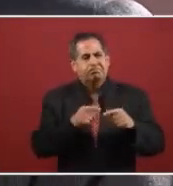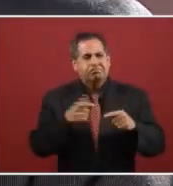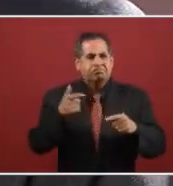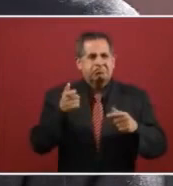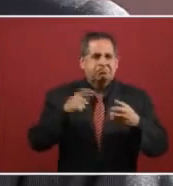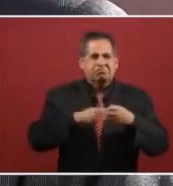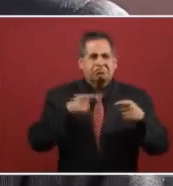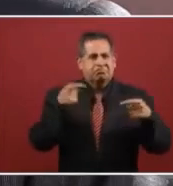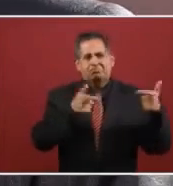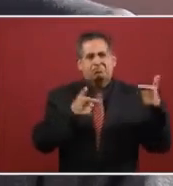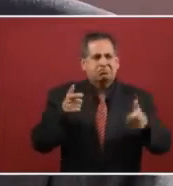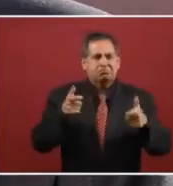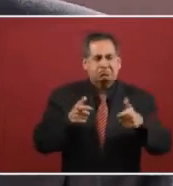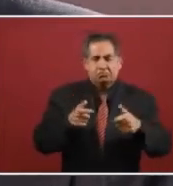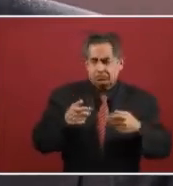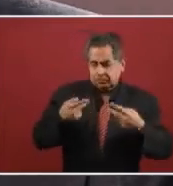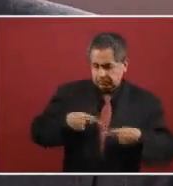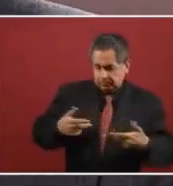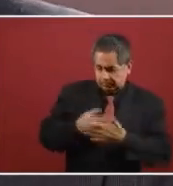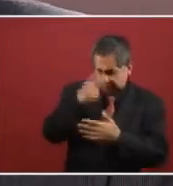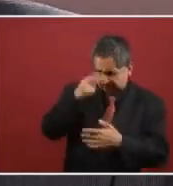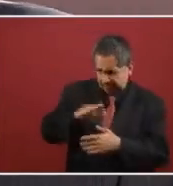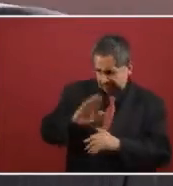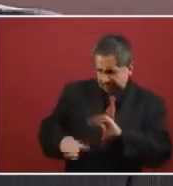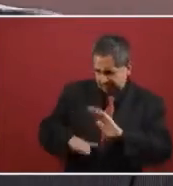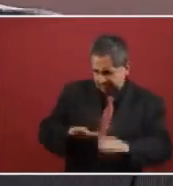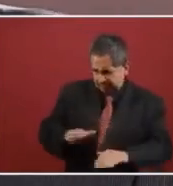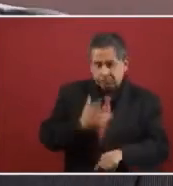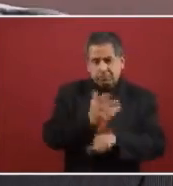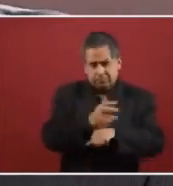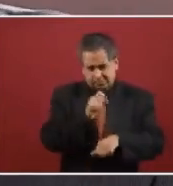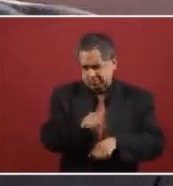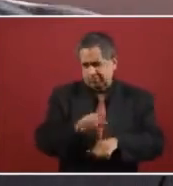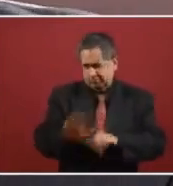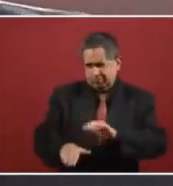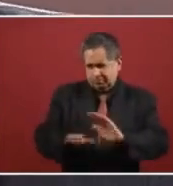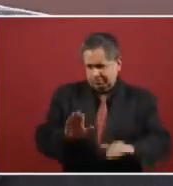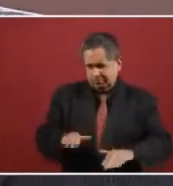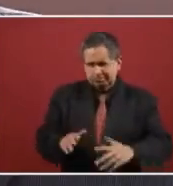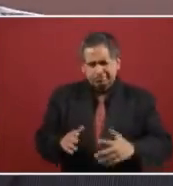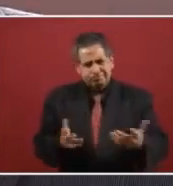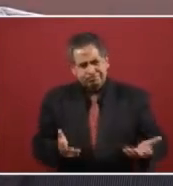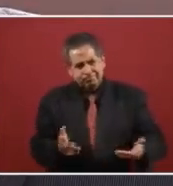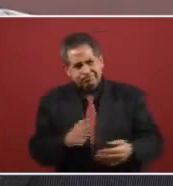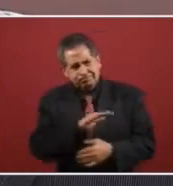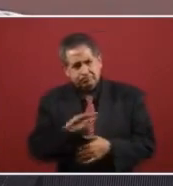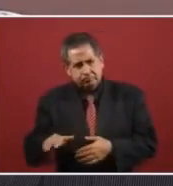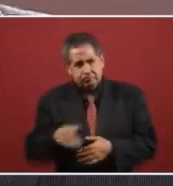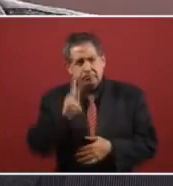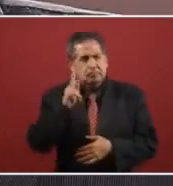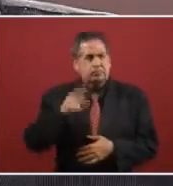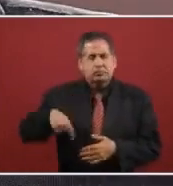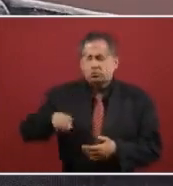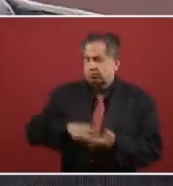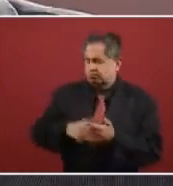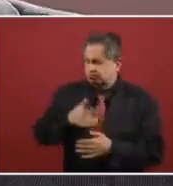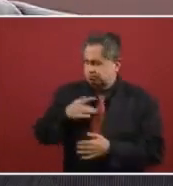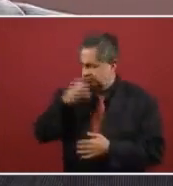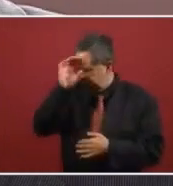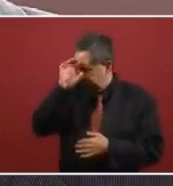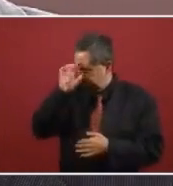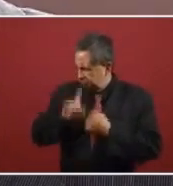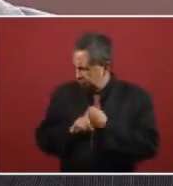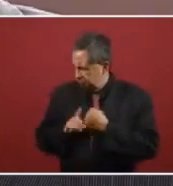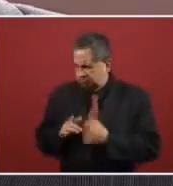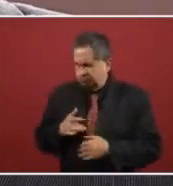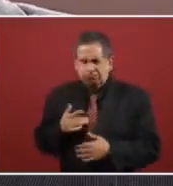lots y of life for estadounidenses. Mexicans and U.S. citizens as well. Pero no tenemos ningún problema But de we have conciencia, no problem with